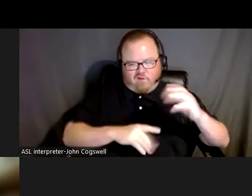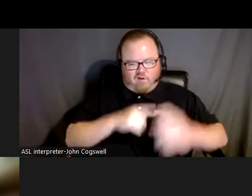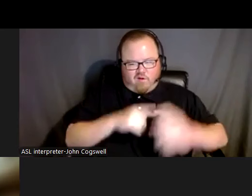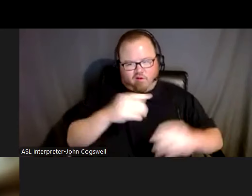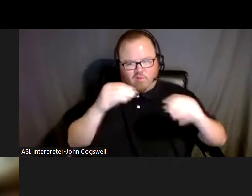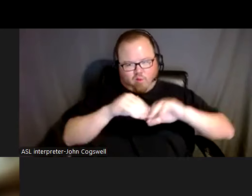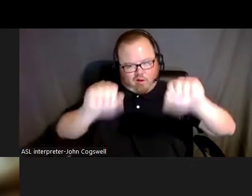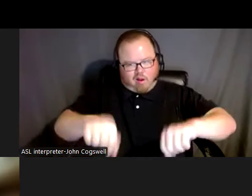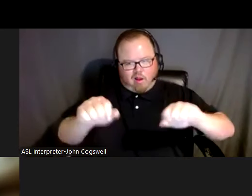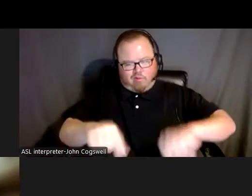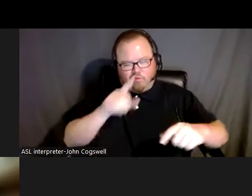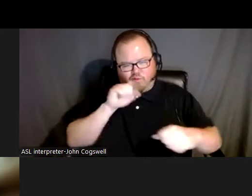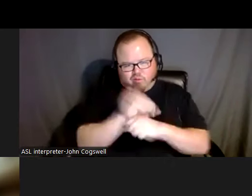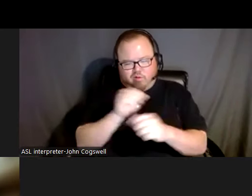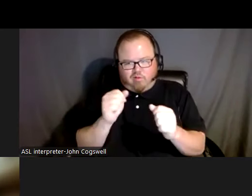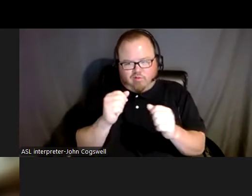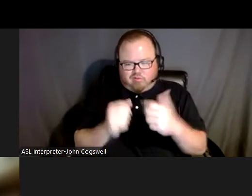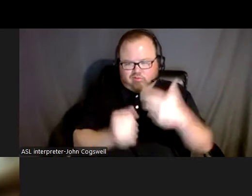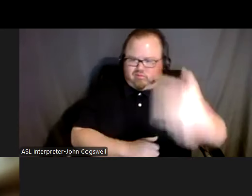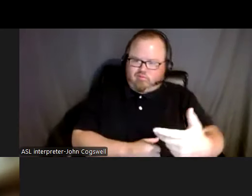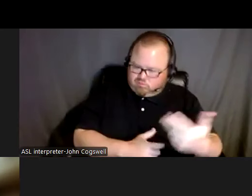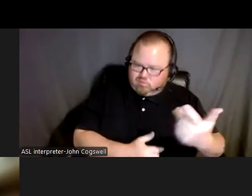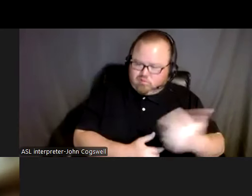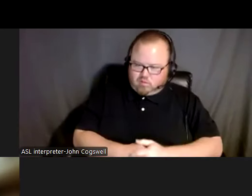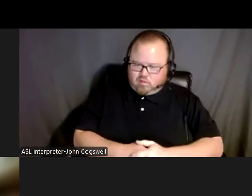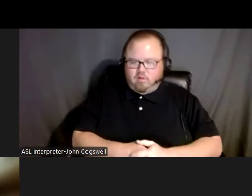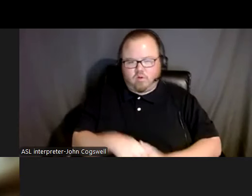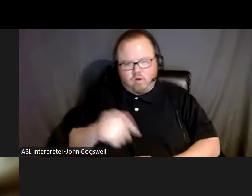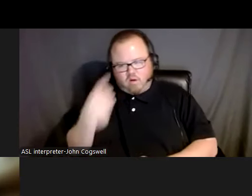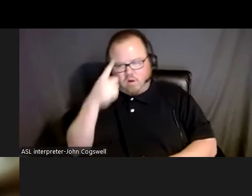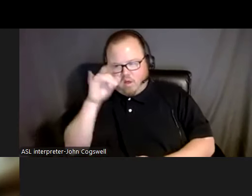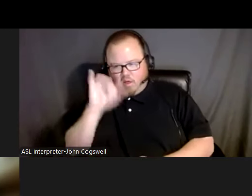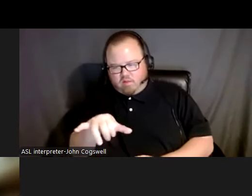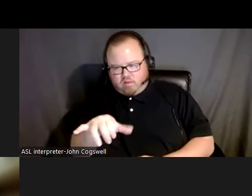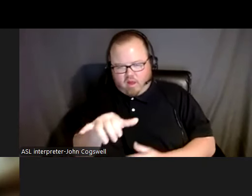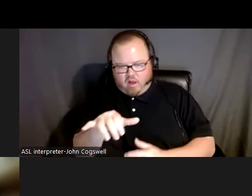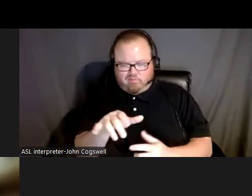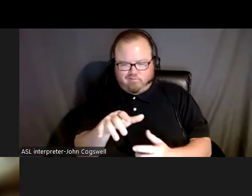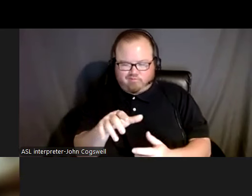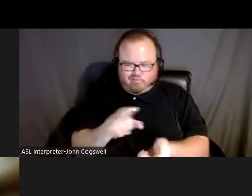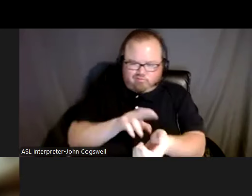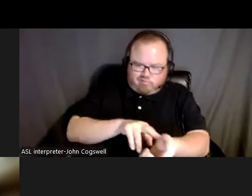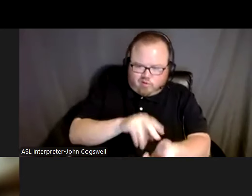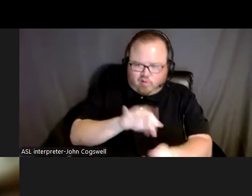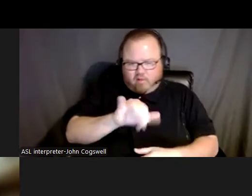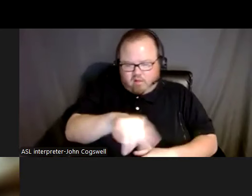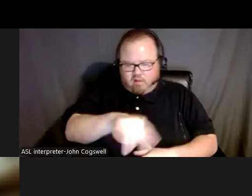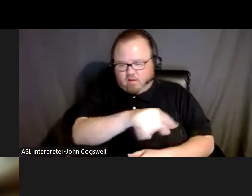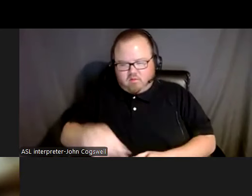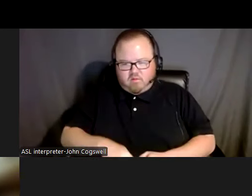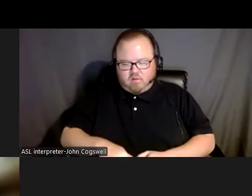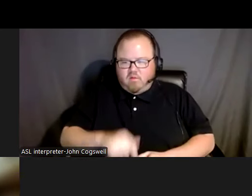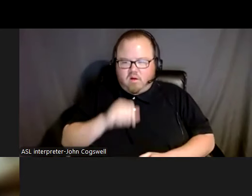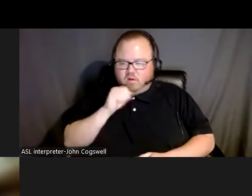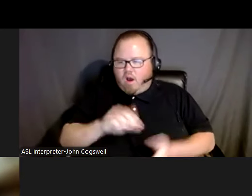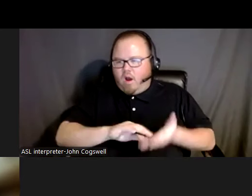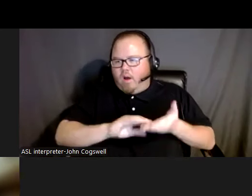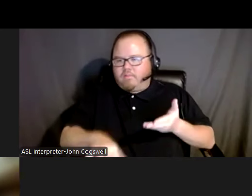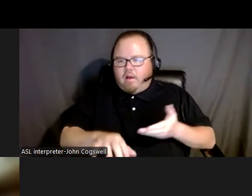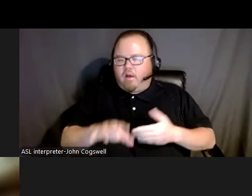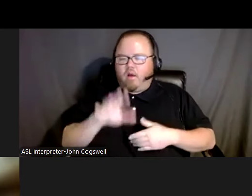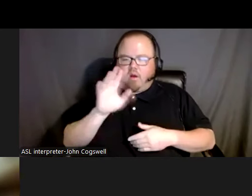capability with a more lethal means. So it's understanding these nuances of it, but I guess most importantly, not dismissing that intent